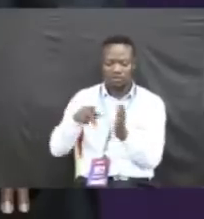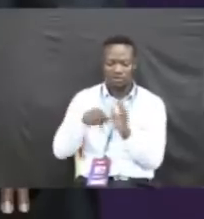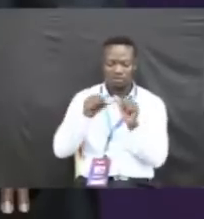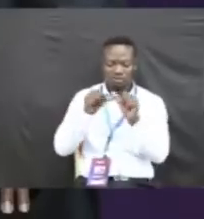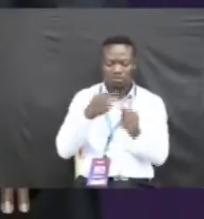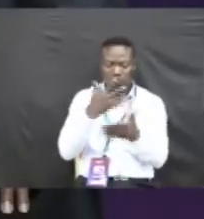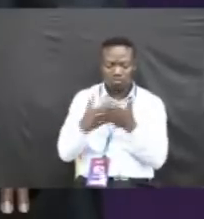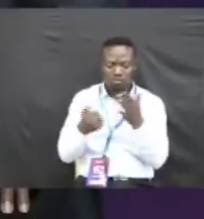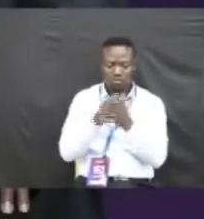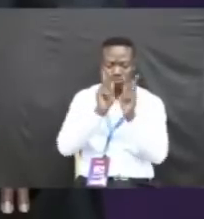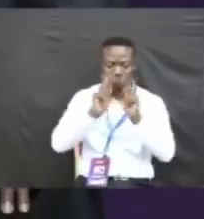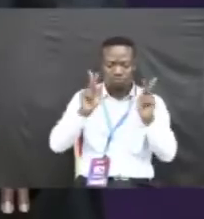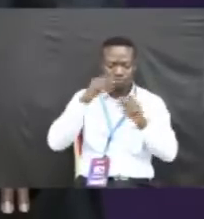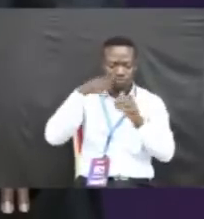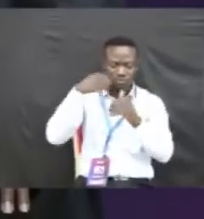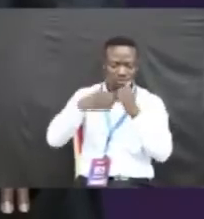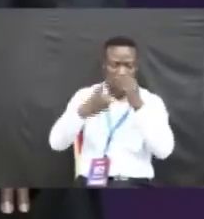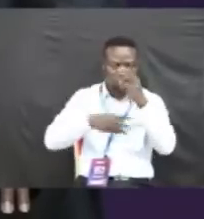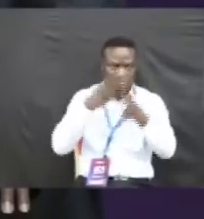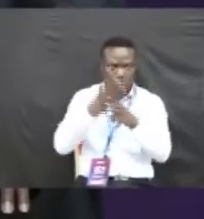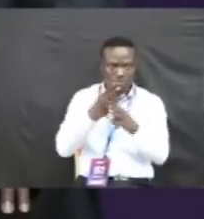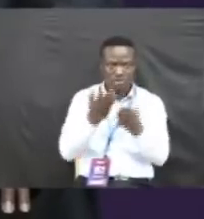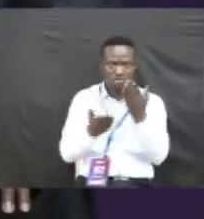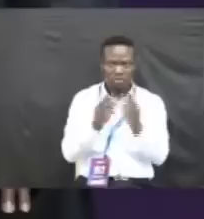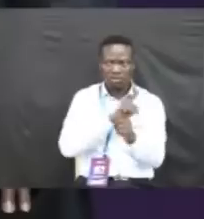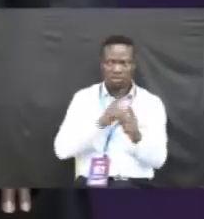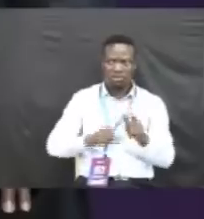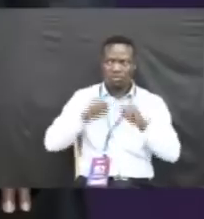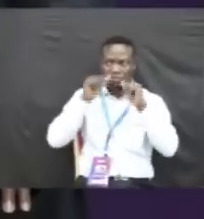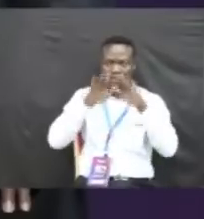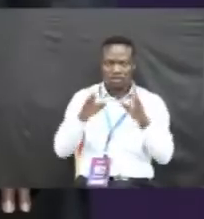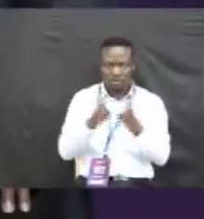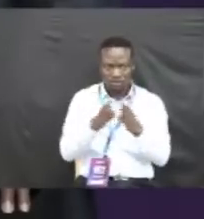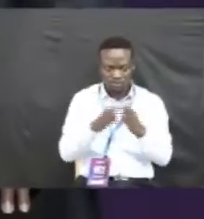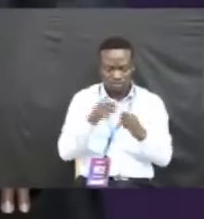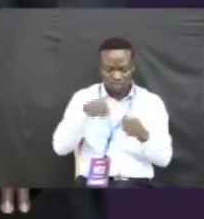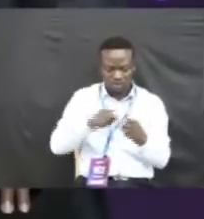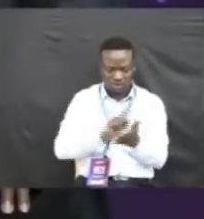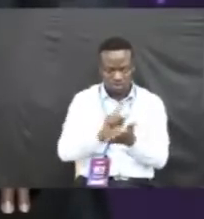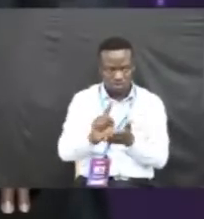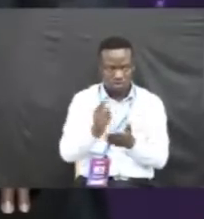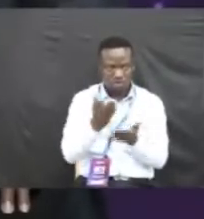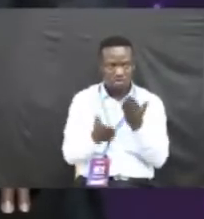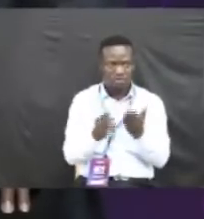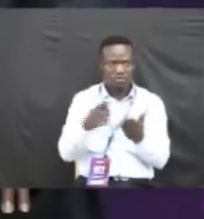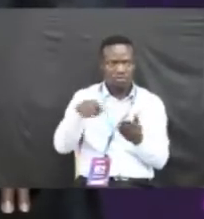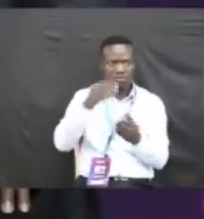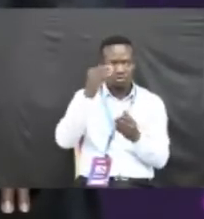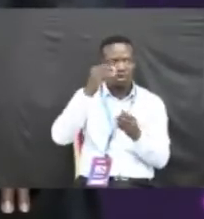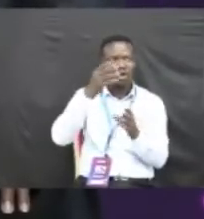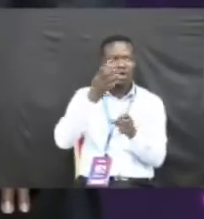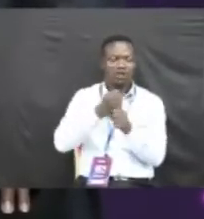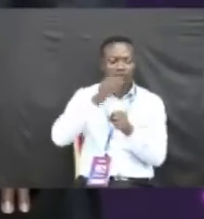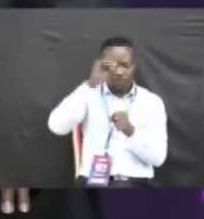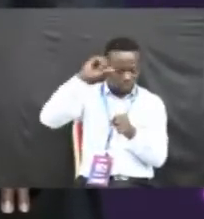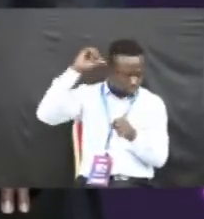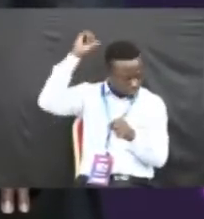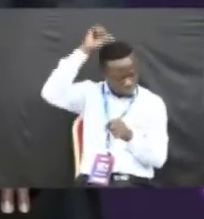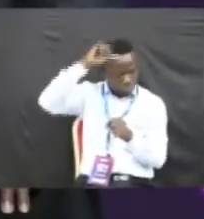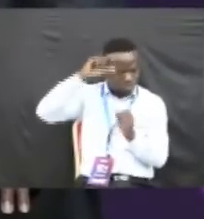the gospel to the ends of the earth. So may the Lord bless you in your meetings this week. May you know the anointing and the